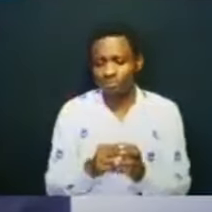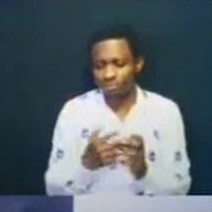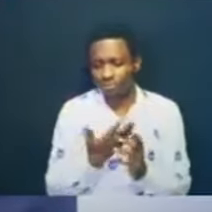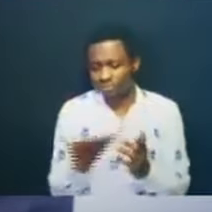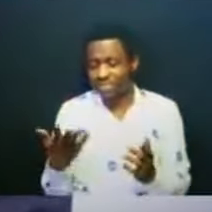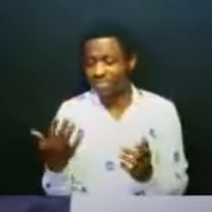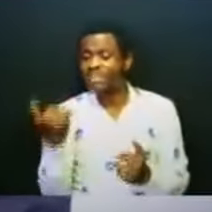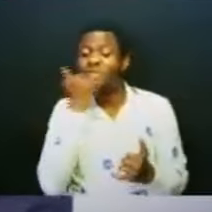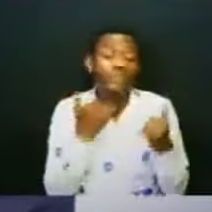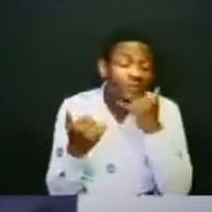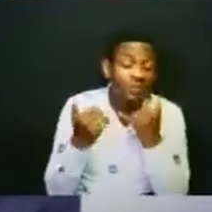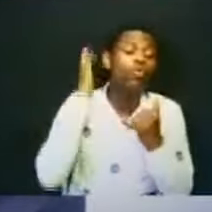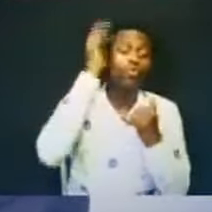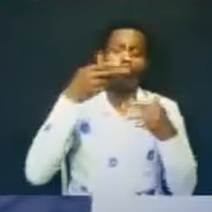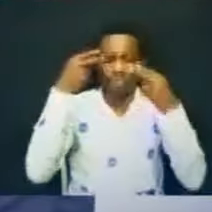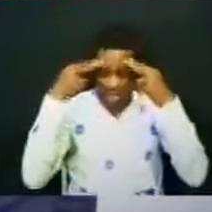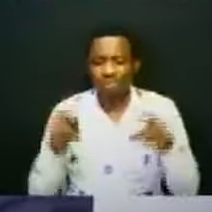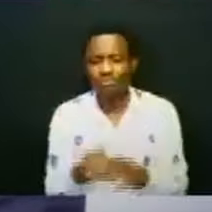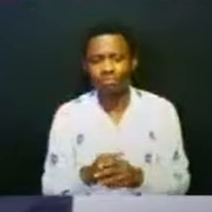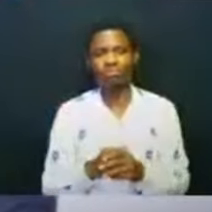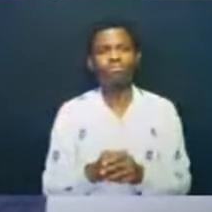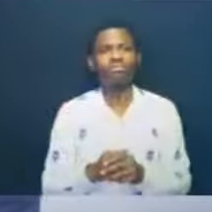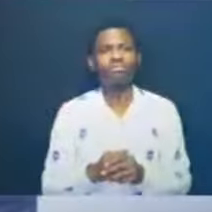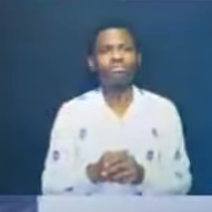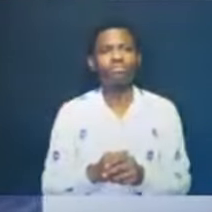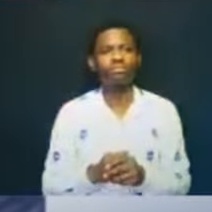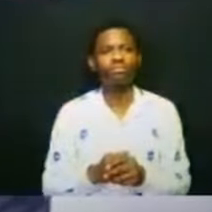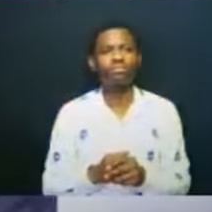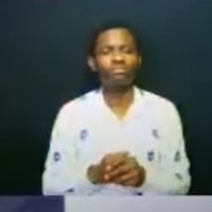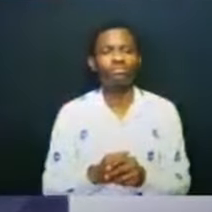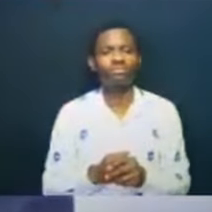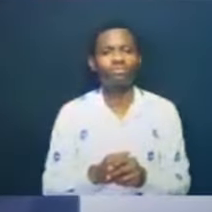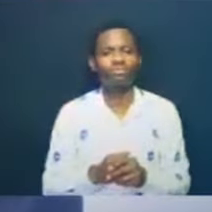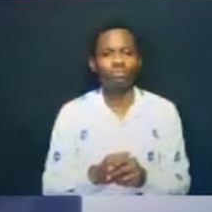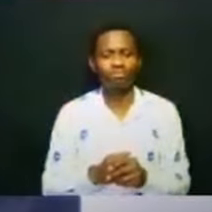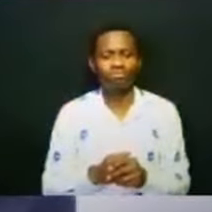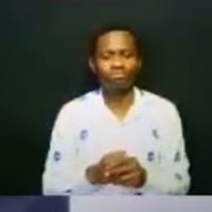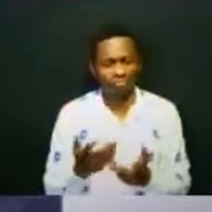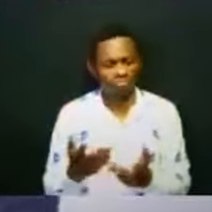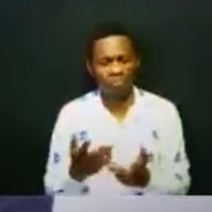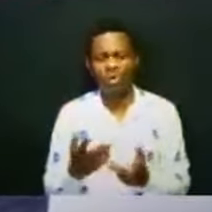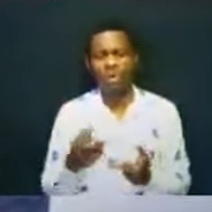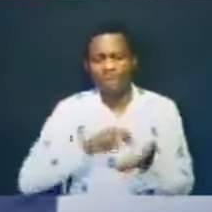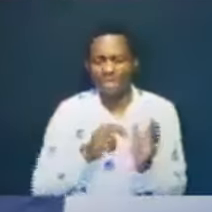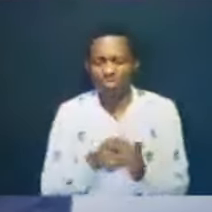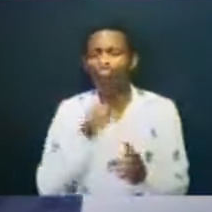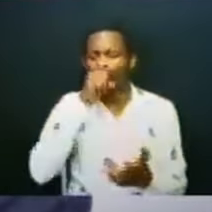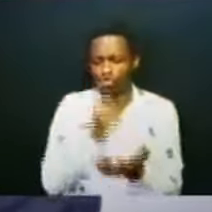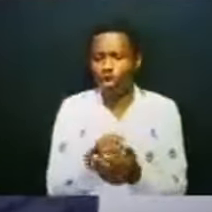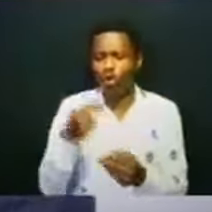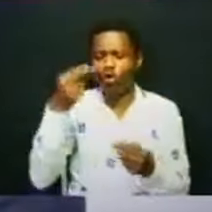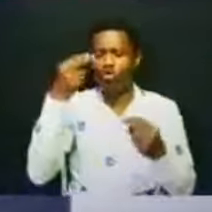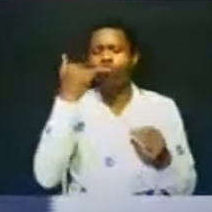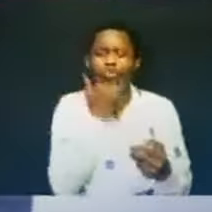come. It is impossible that no offense should come. And